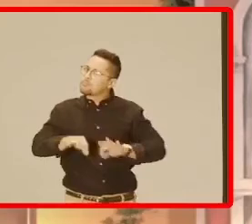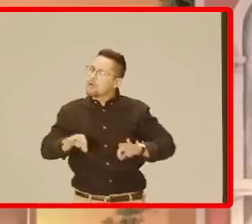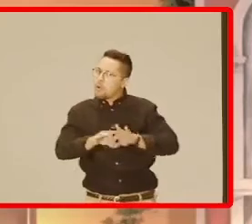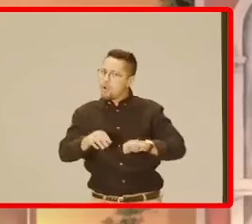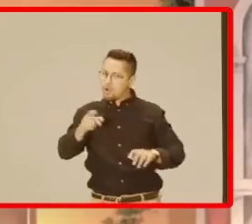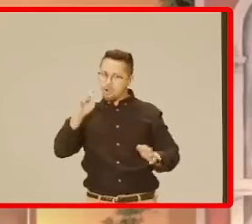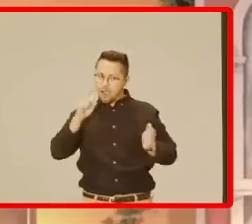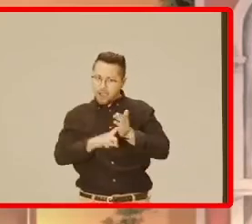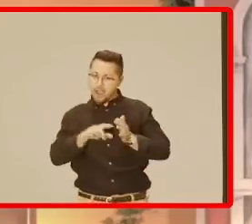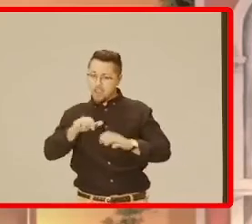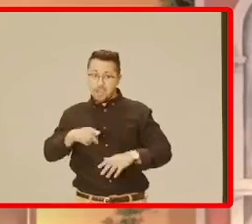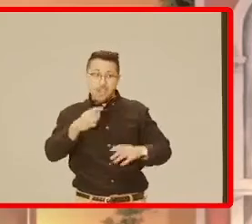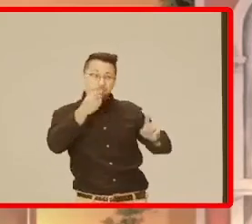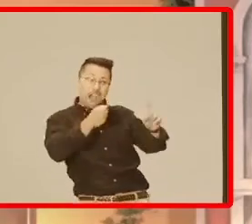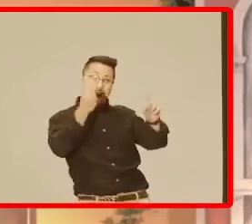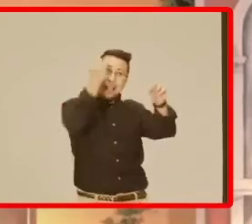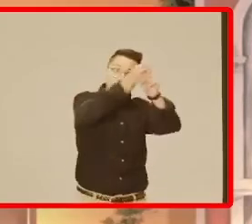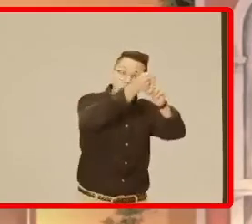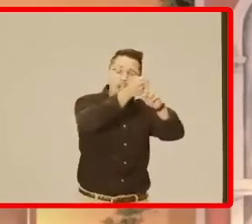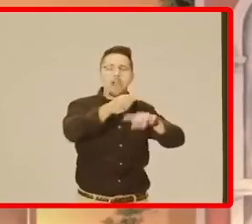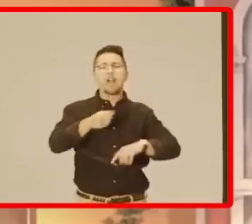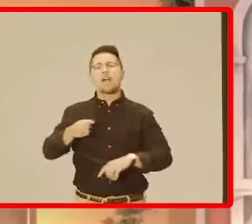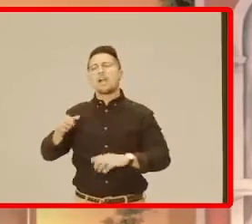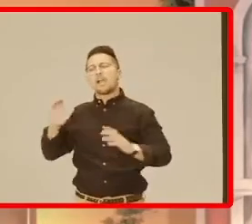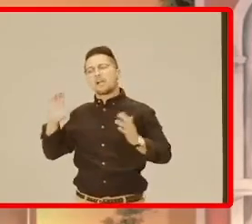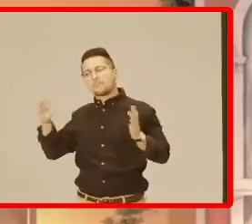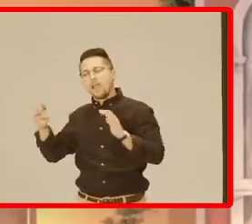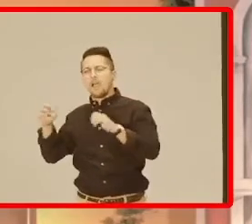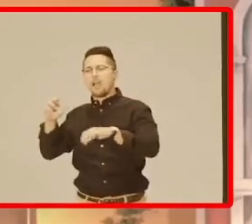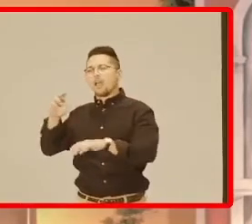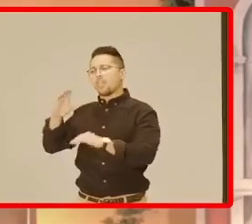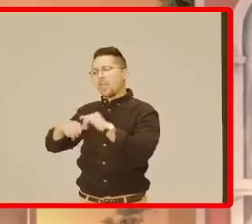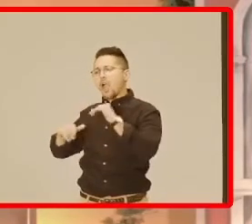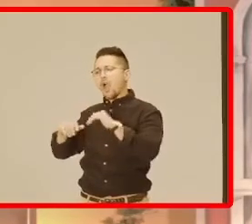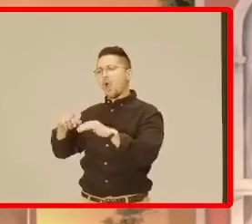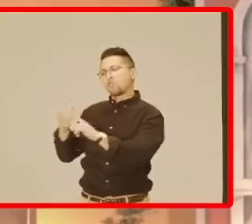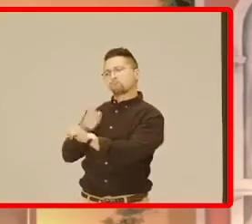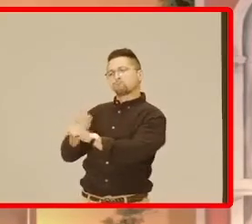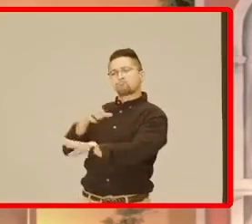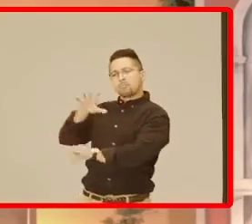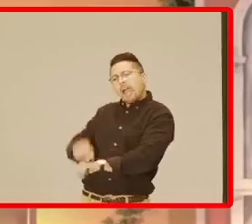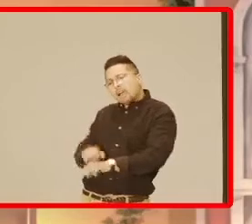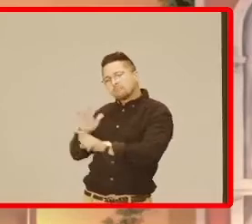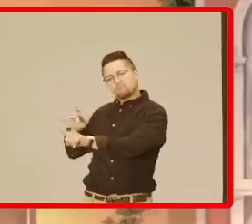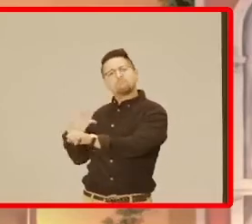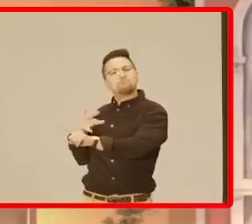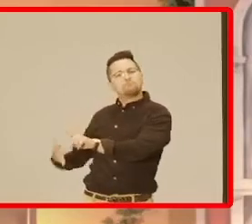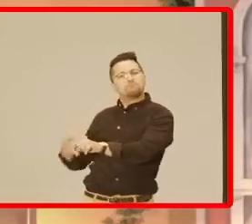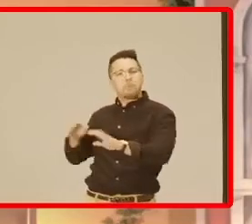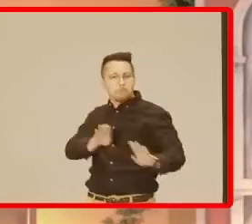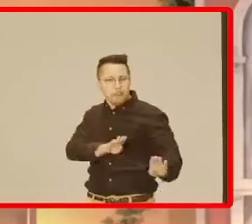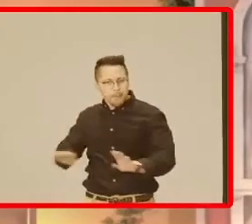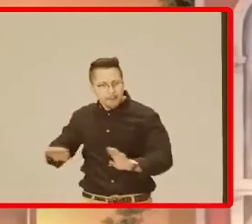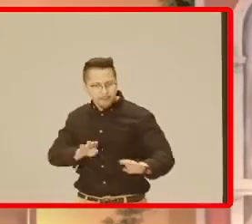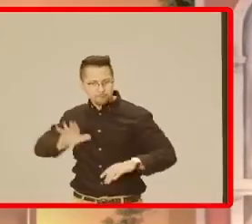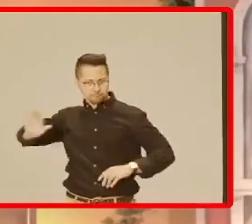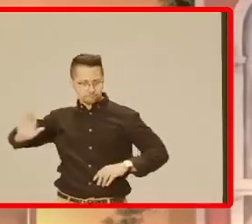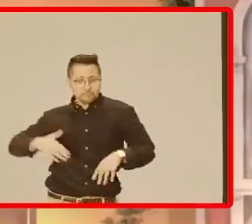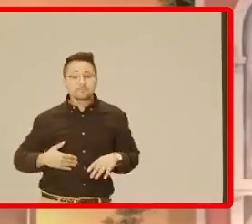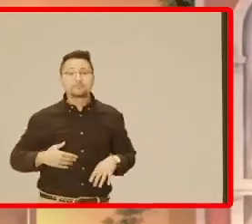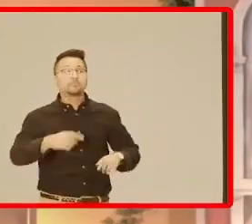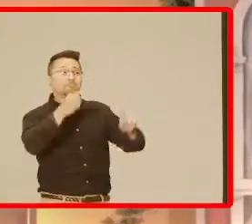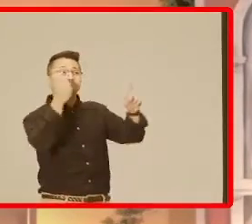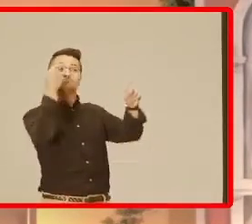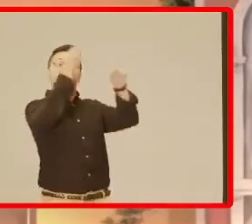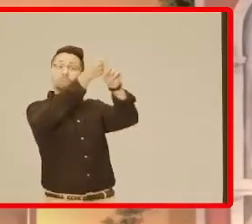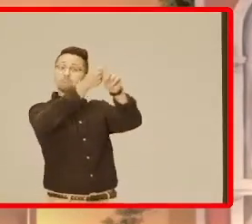achievement habit and what we normally think about as habits, which are more behavior habits. This achievement habit is more mental